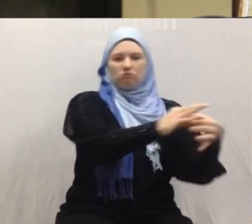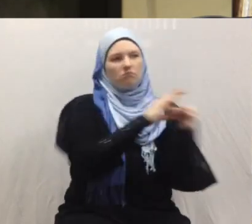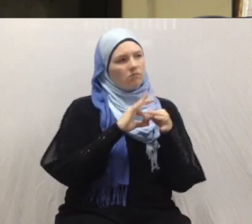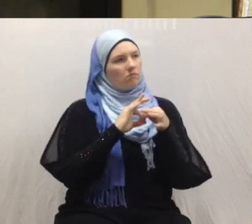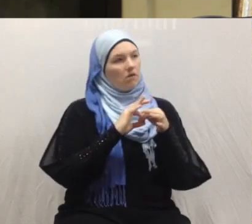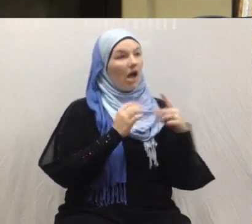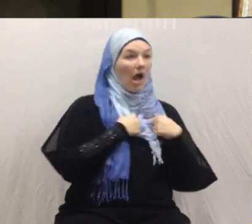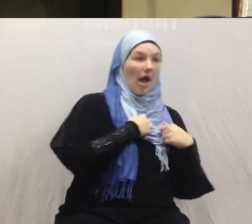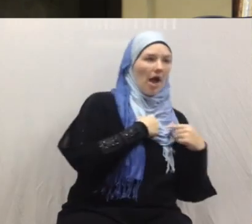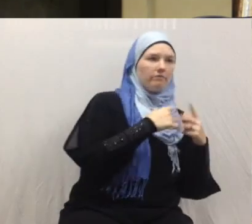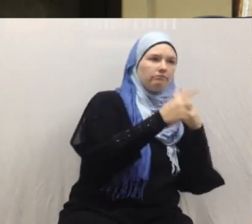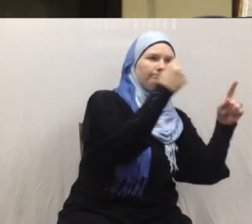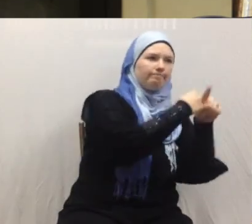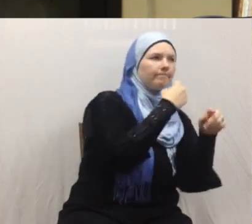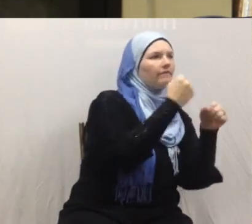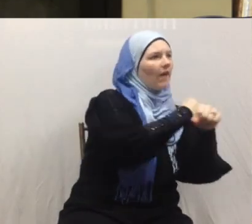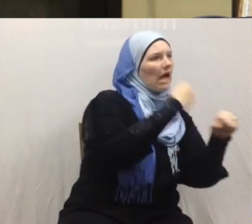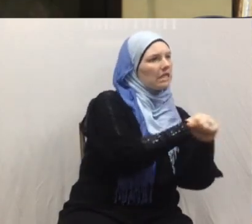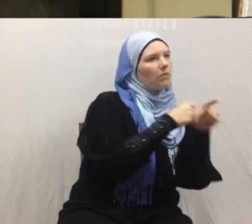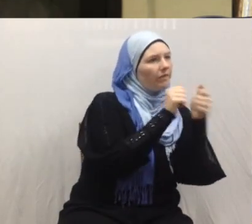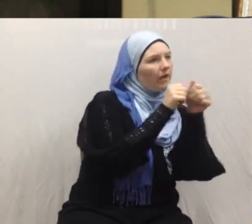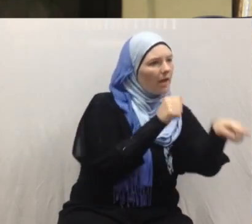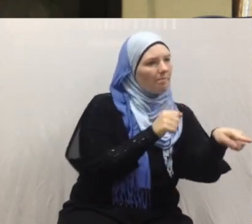members of society will be treated justly.